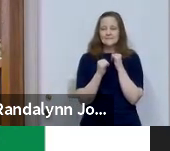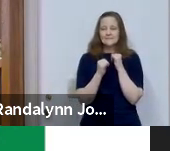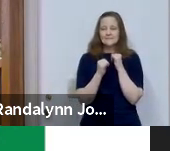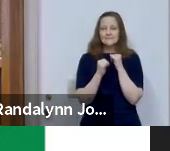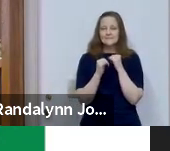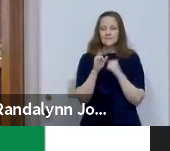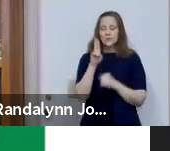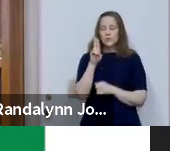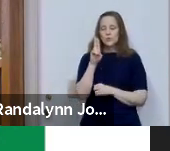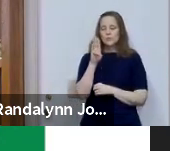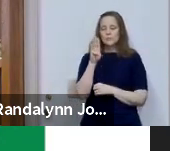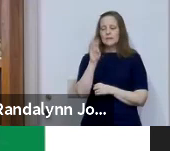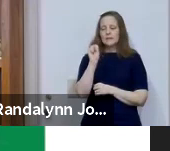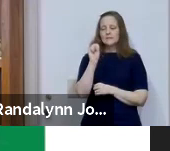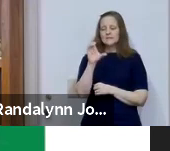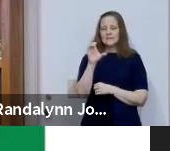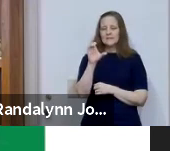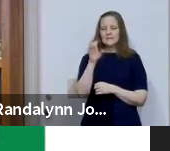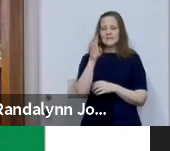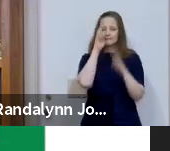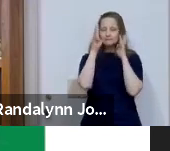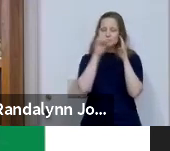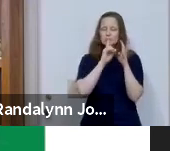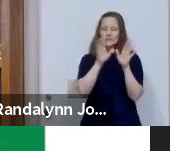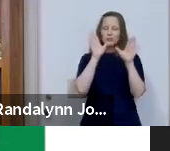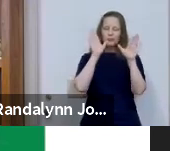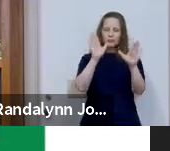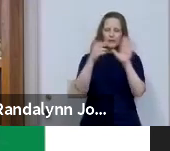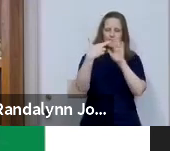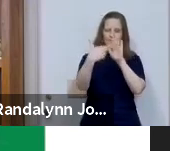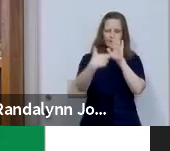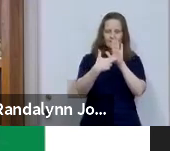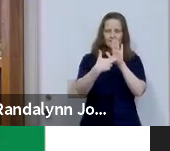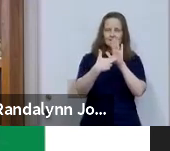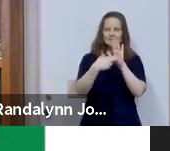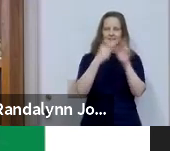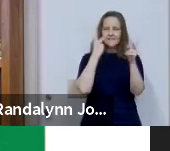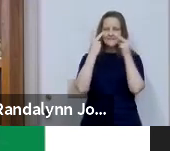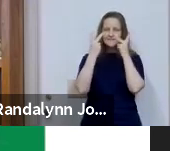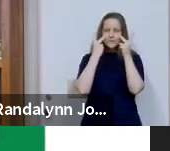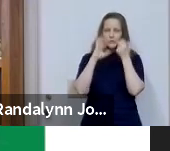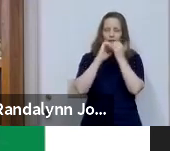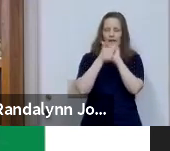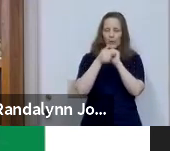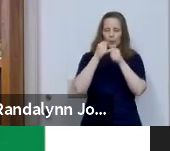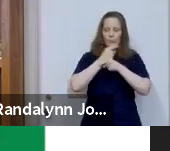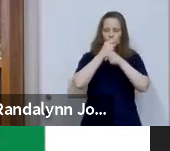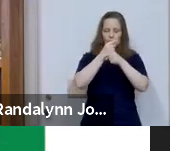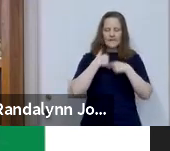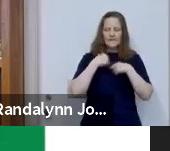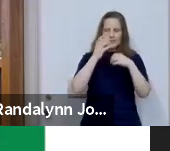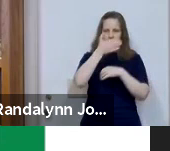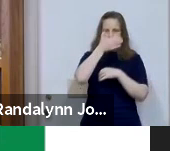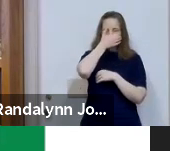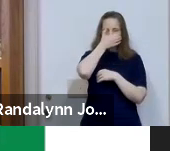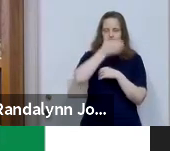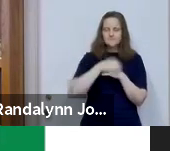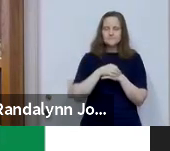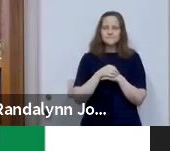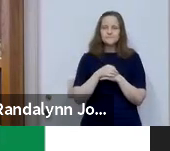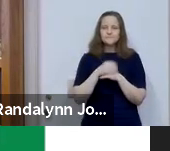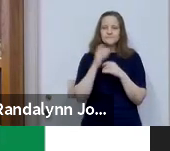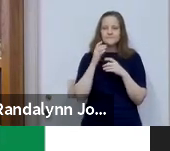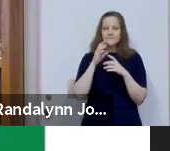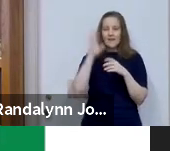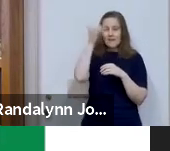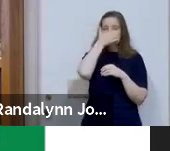UBSC has worked with us to create these really great guidelines and visuals of how to appropriately wear a mask, how to cover your